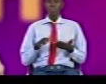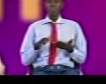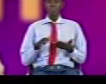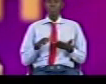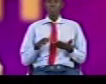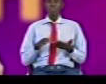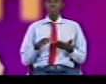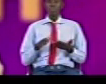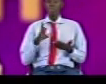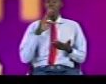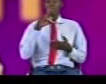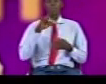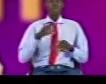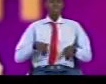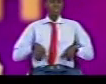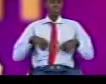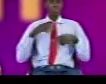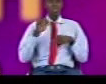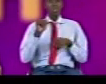Are you living a holy life,